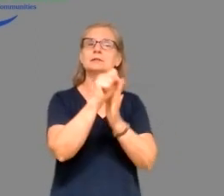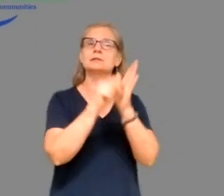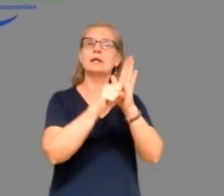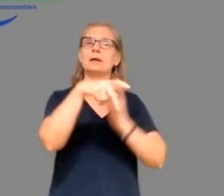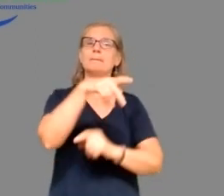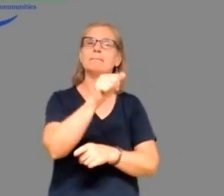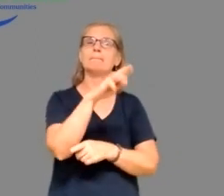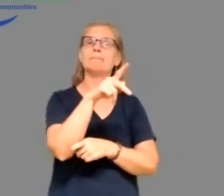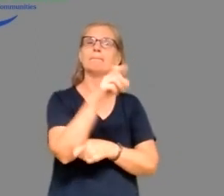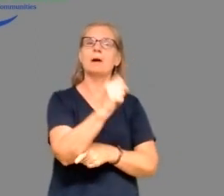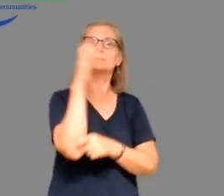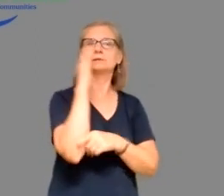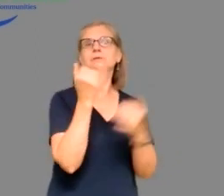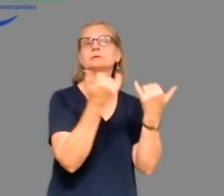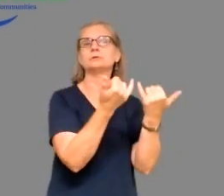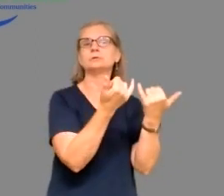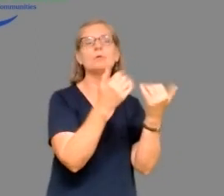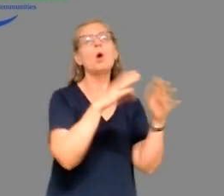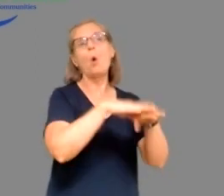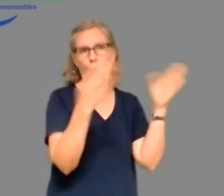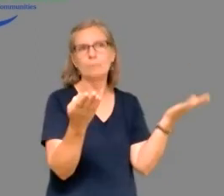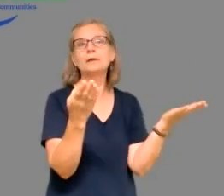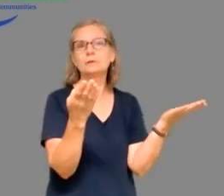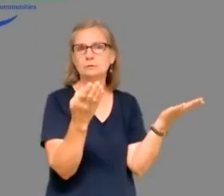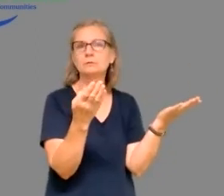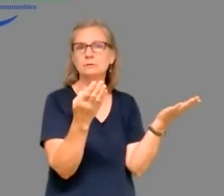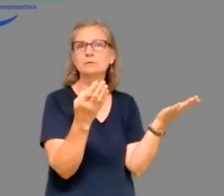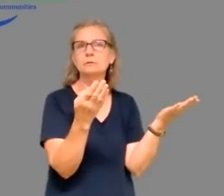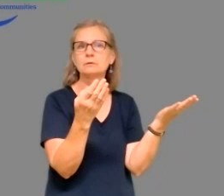had RV camping every other space.